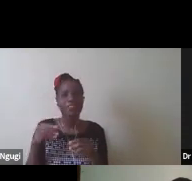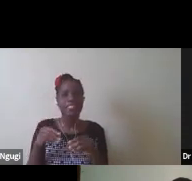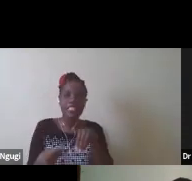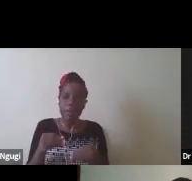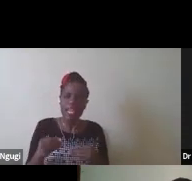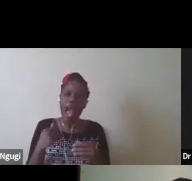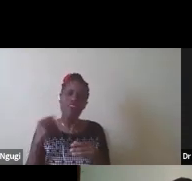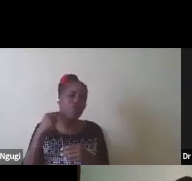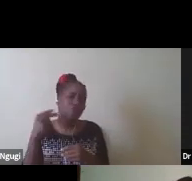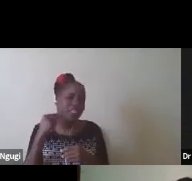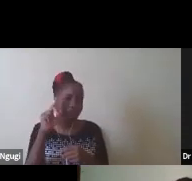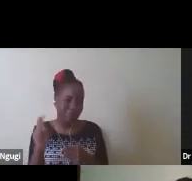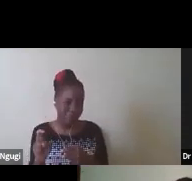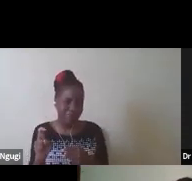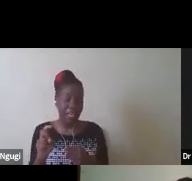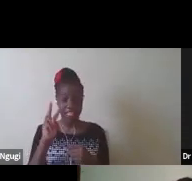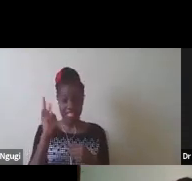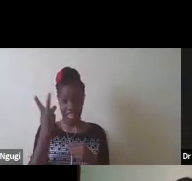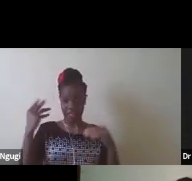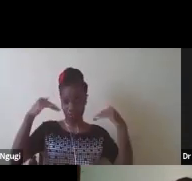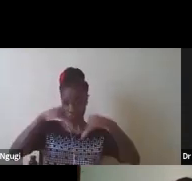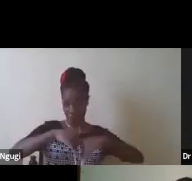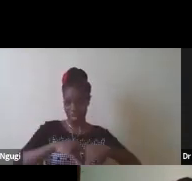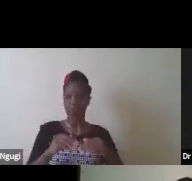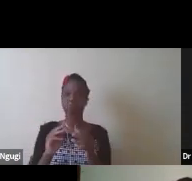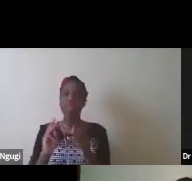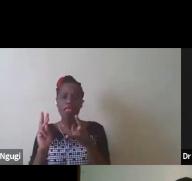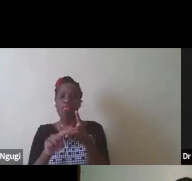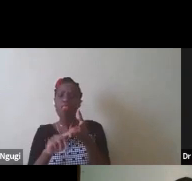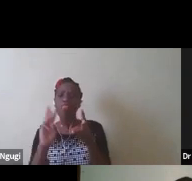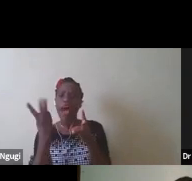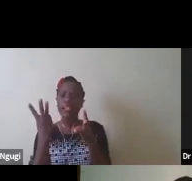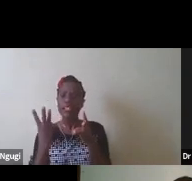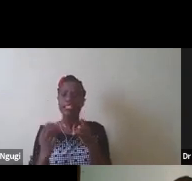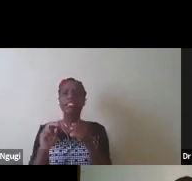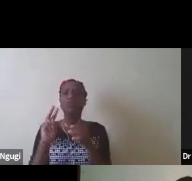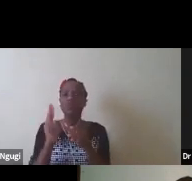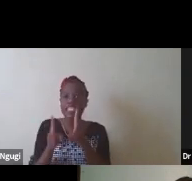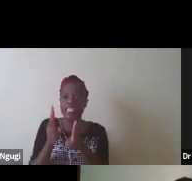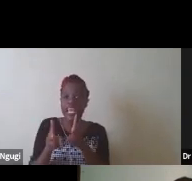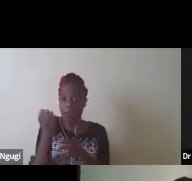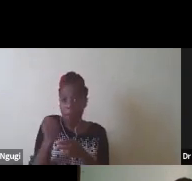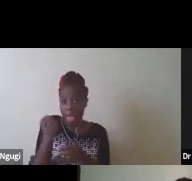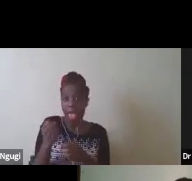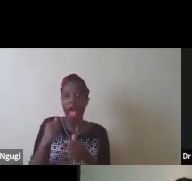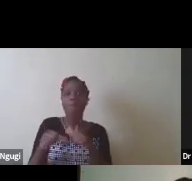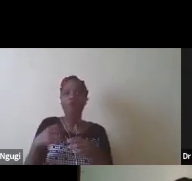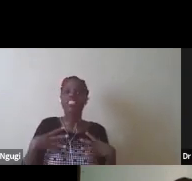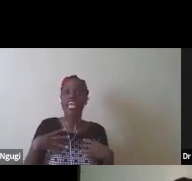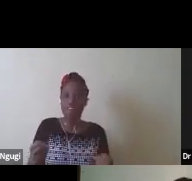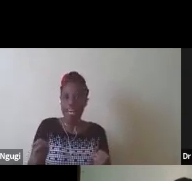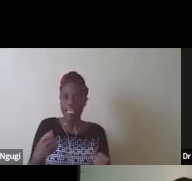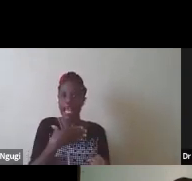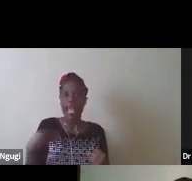voice. Great conversations we had there, including the third one on the 27th of May, where recovery and rights to health was discussed,